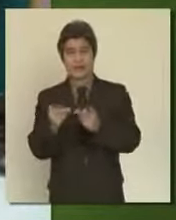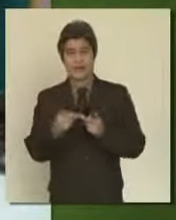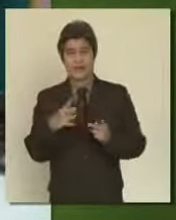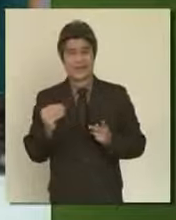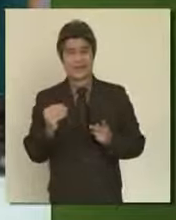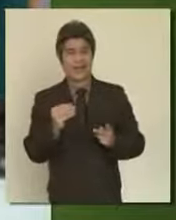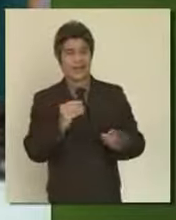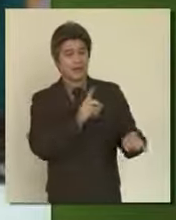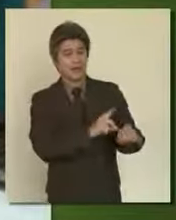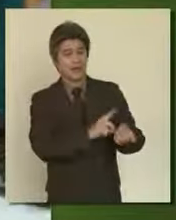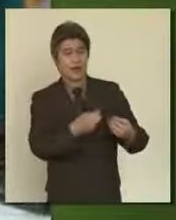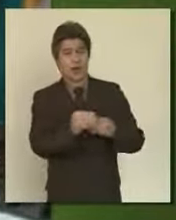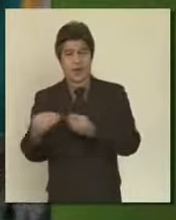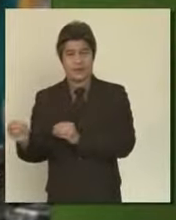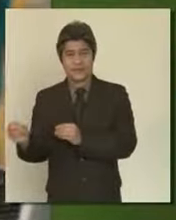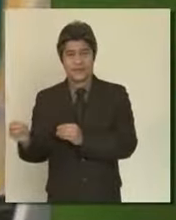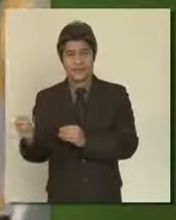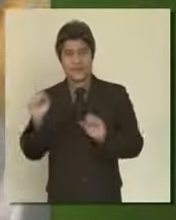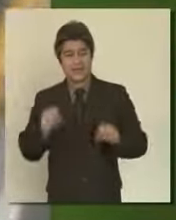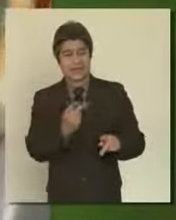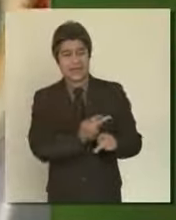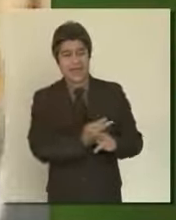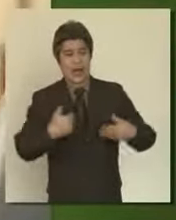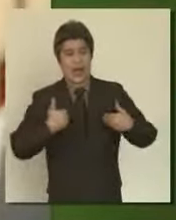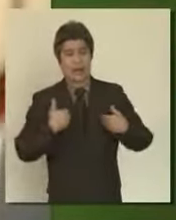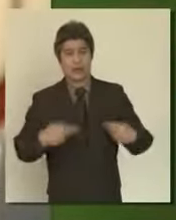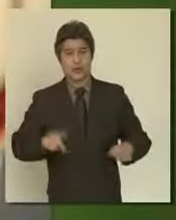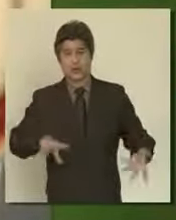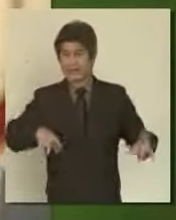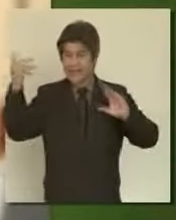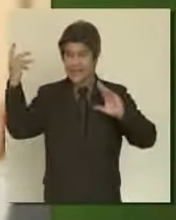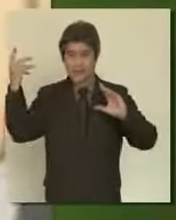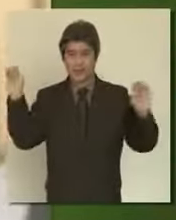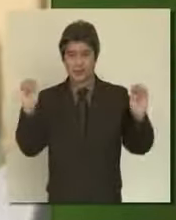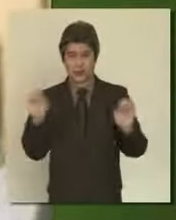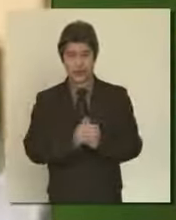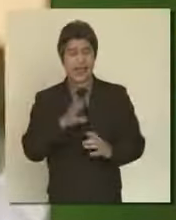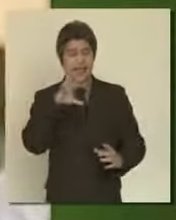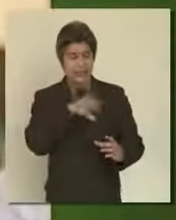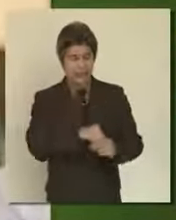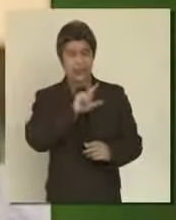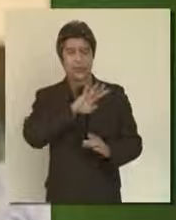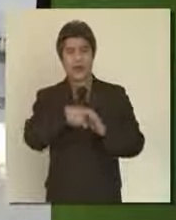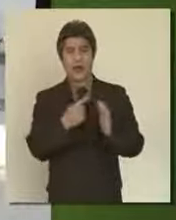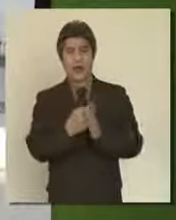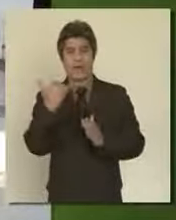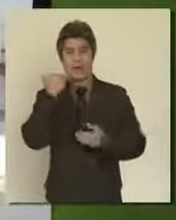might be able to shelter animals in disaster emergencies. Include 24-hour telephone numbers.